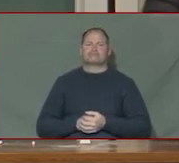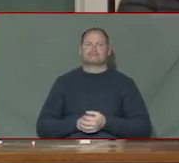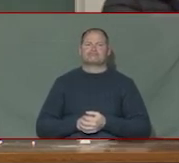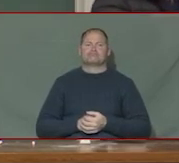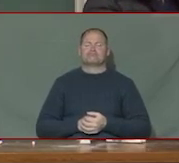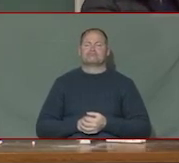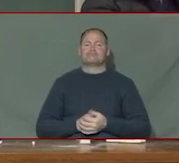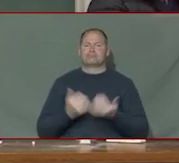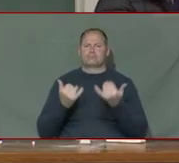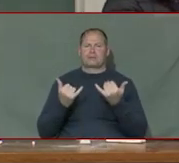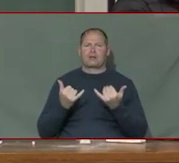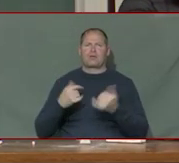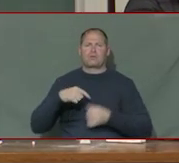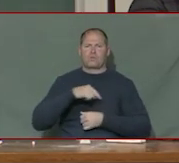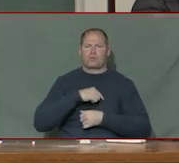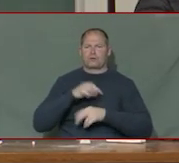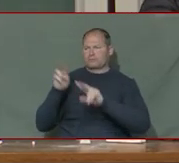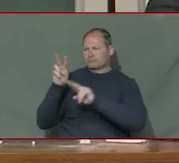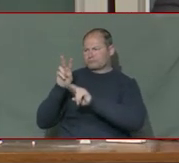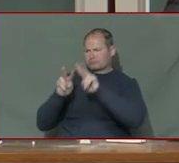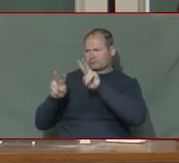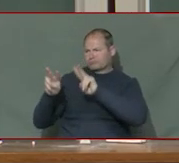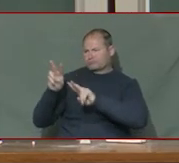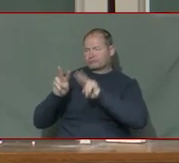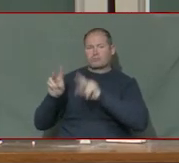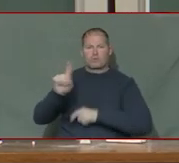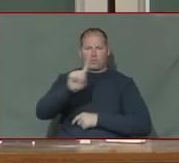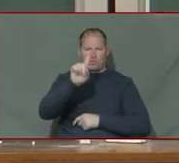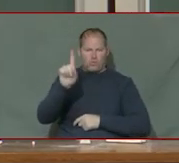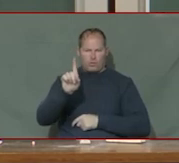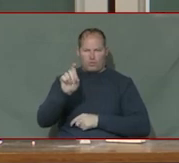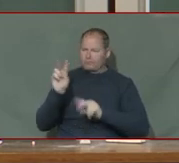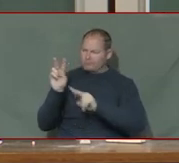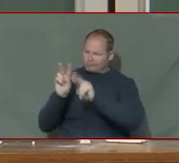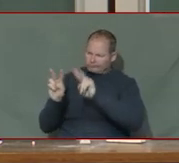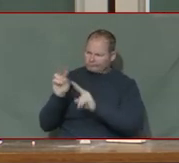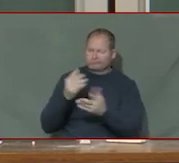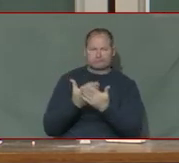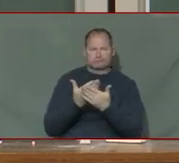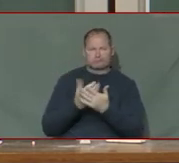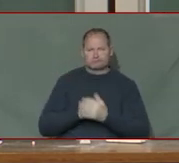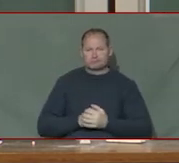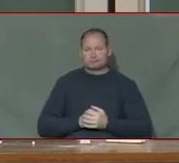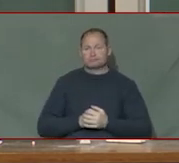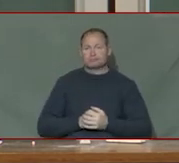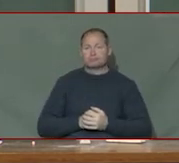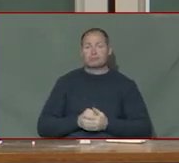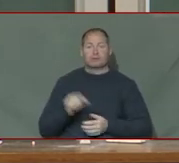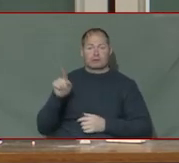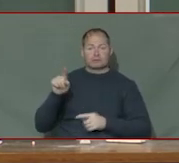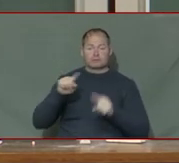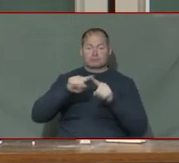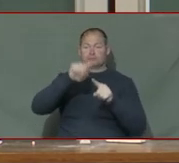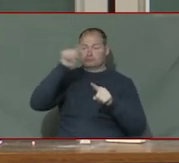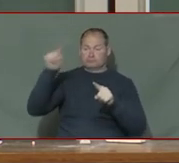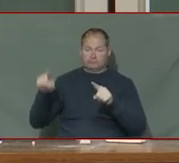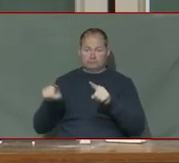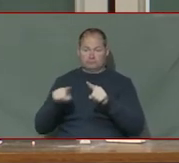let's have a look at the question. People, do you understand that this could be a full circle,